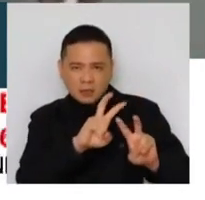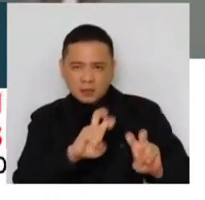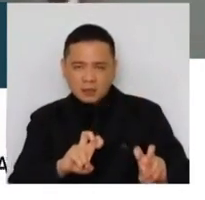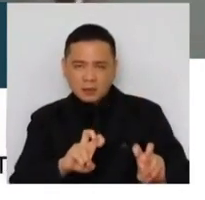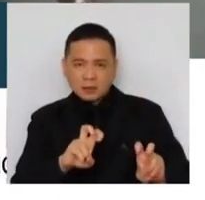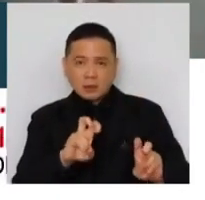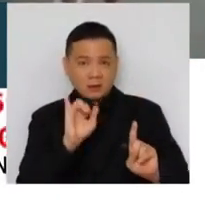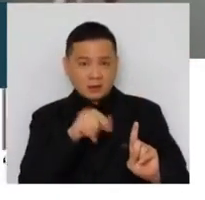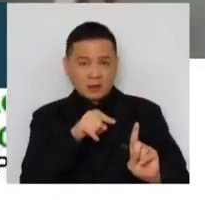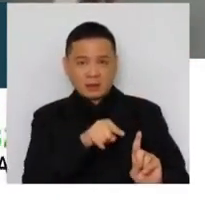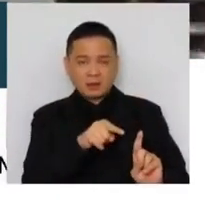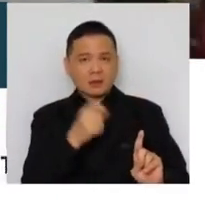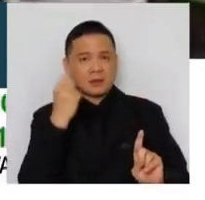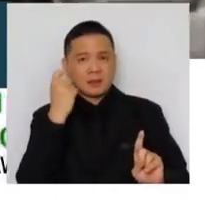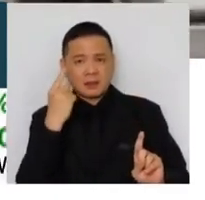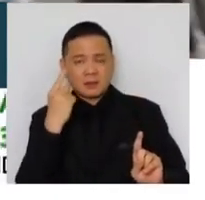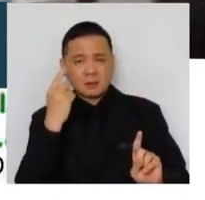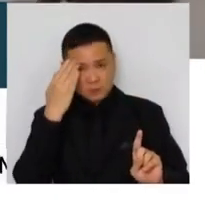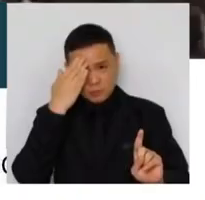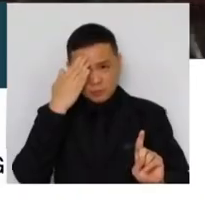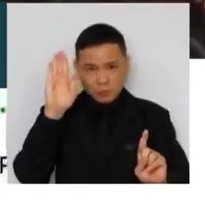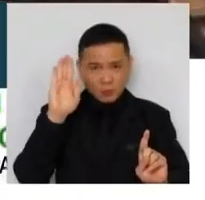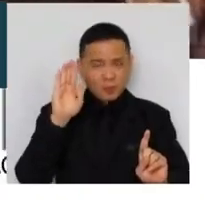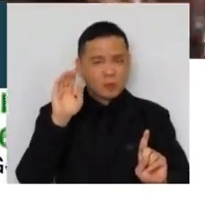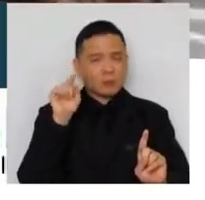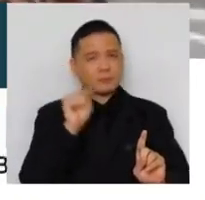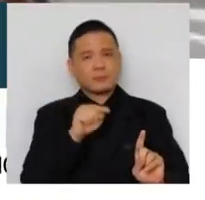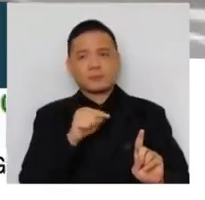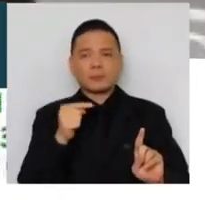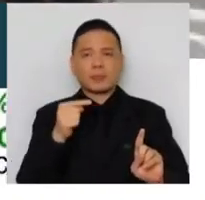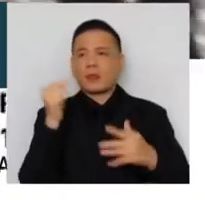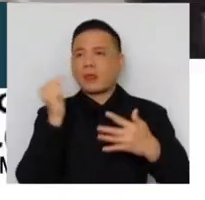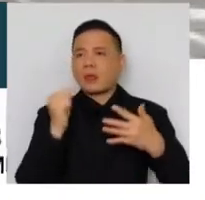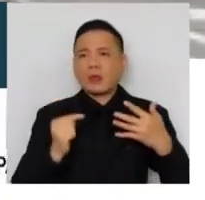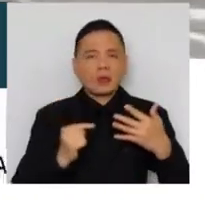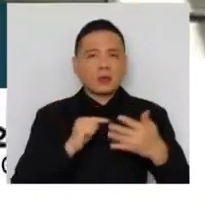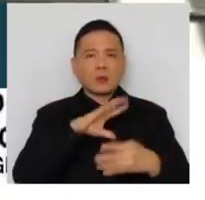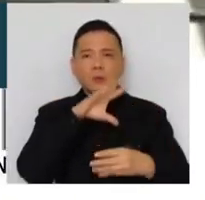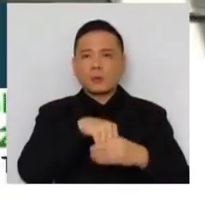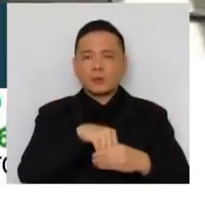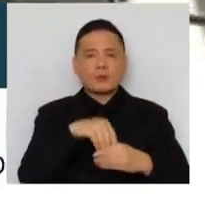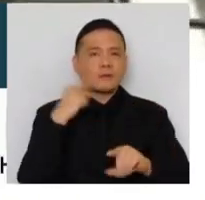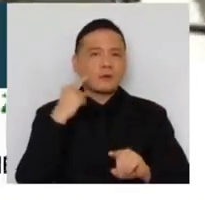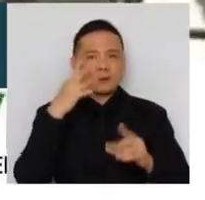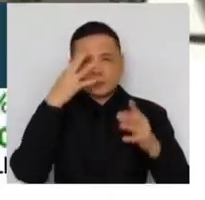know kung ano yung dapat na maging basehan, no?